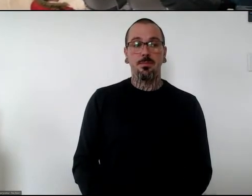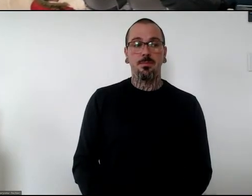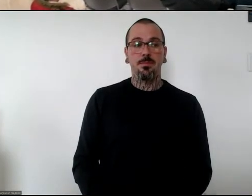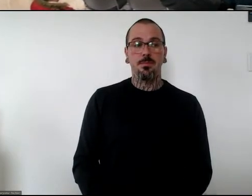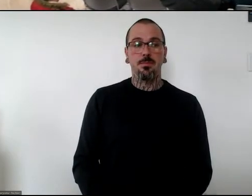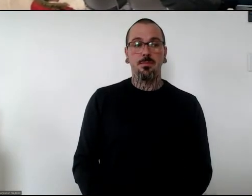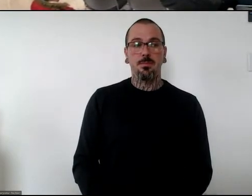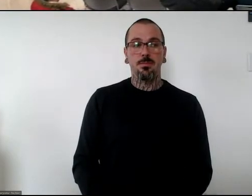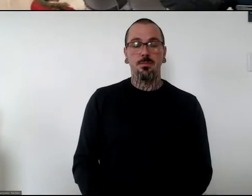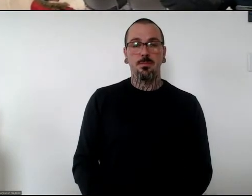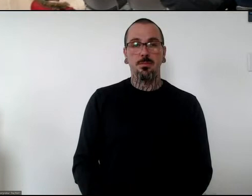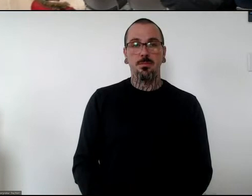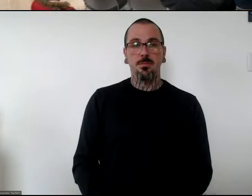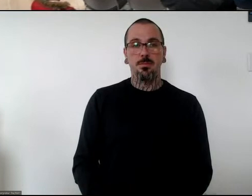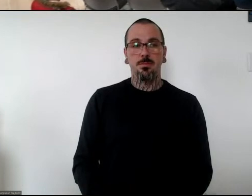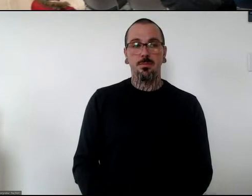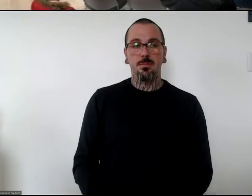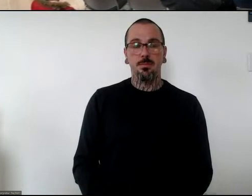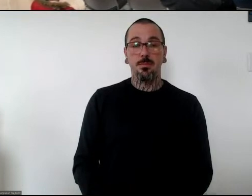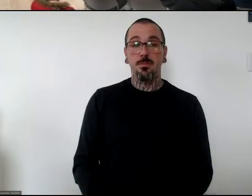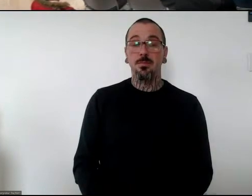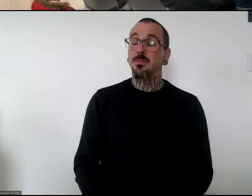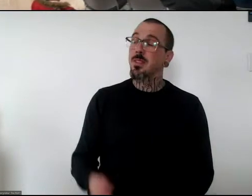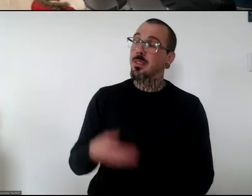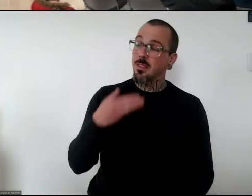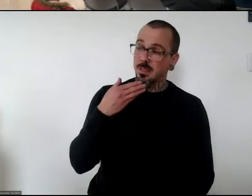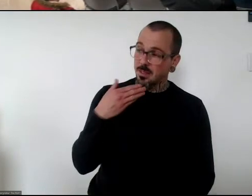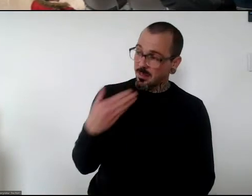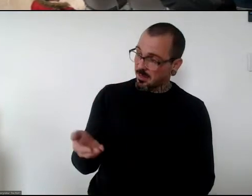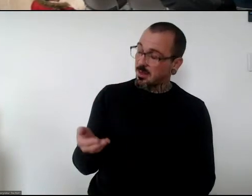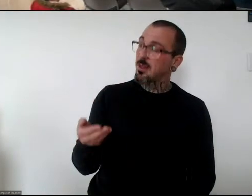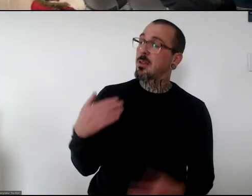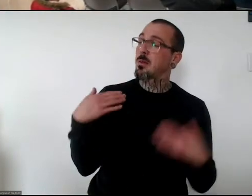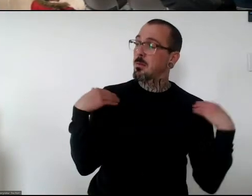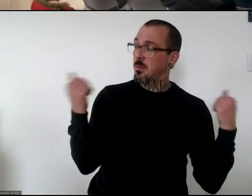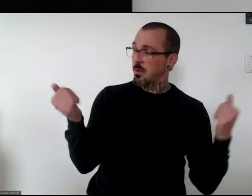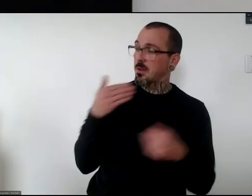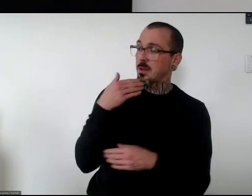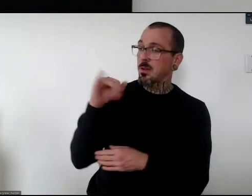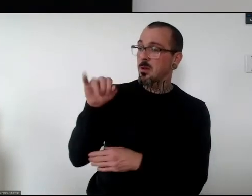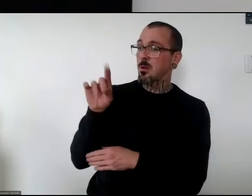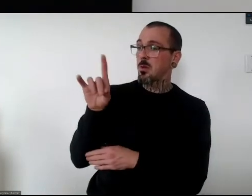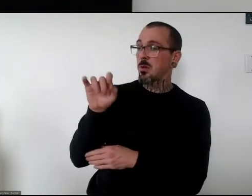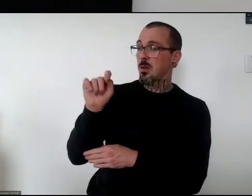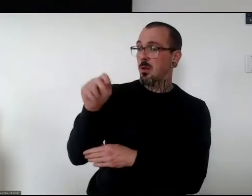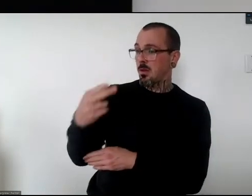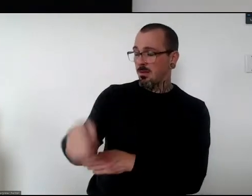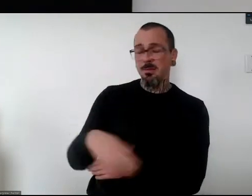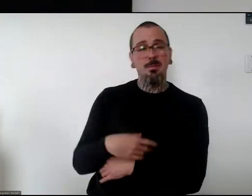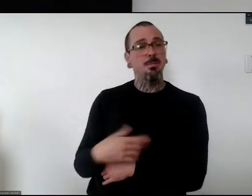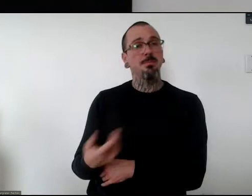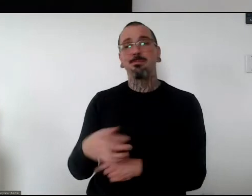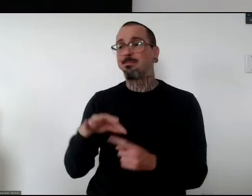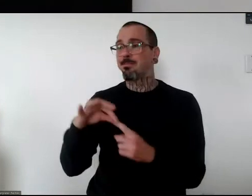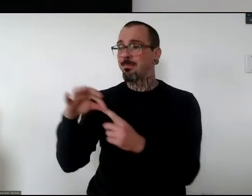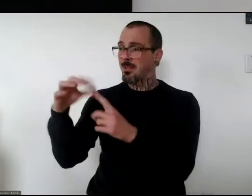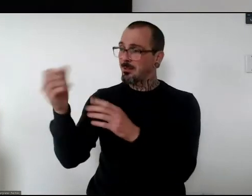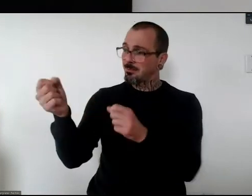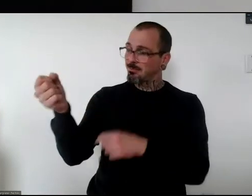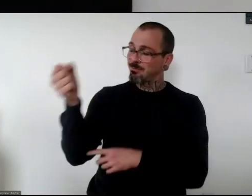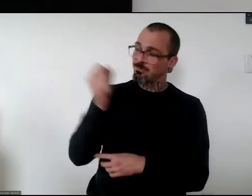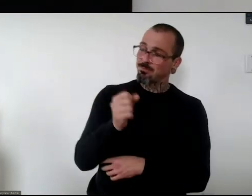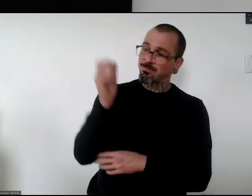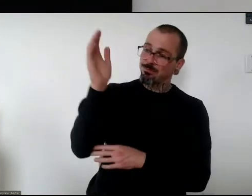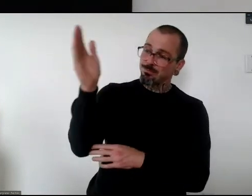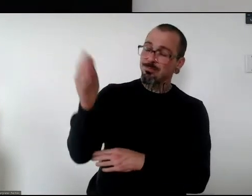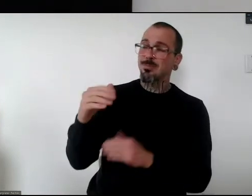Thank you, Judith. Thank you, Minister, invited guests, friends, and colleagues. It's hard to believe